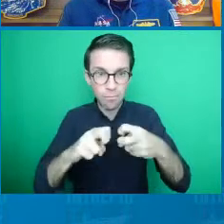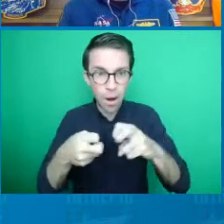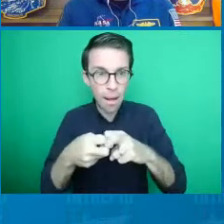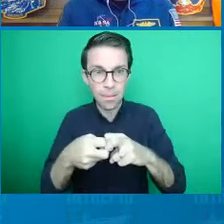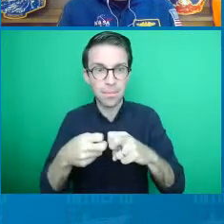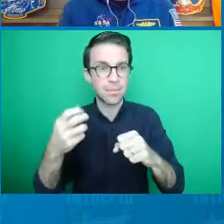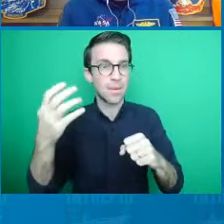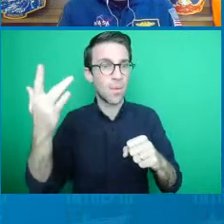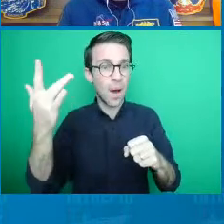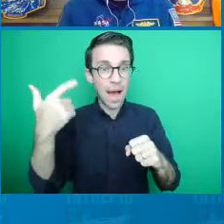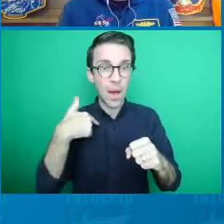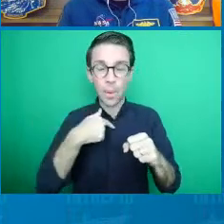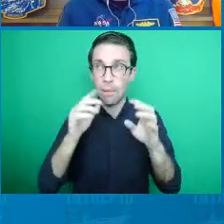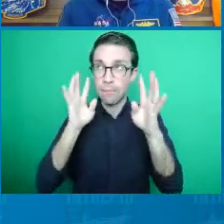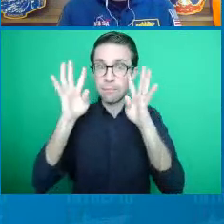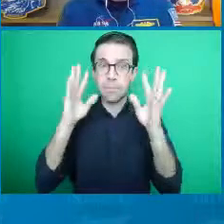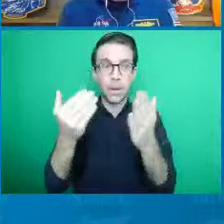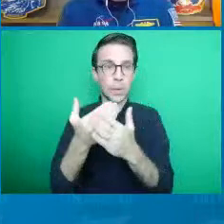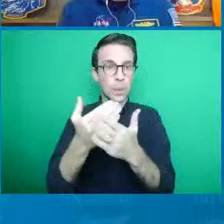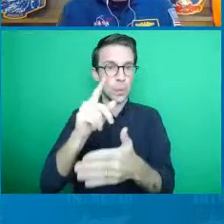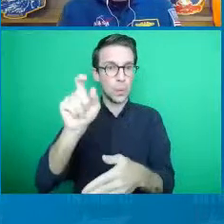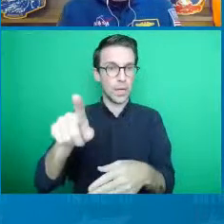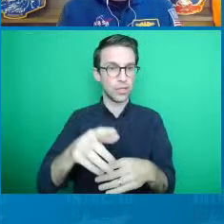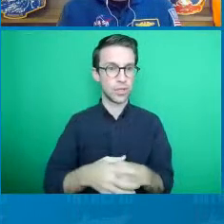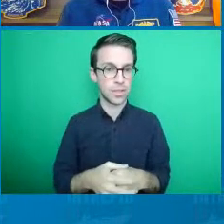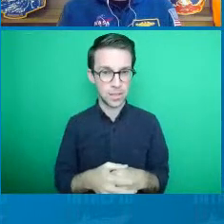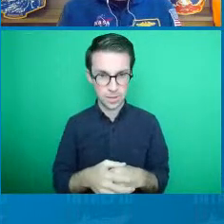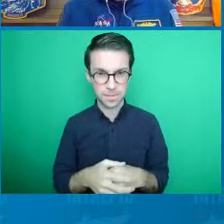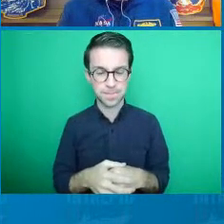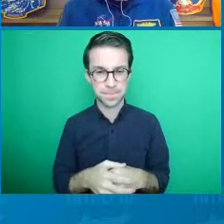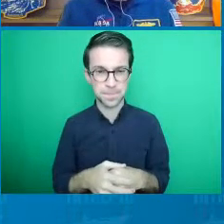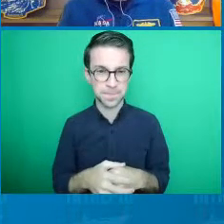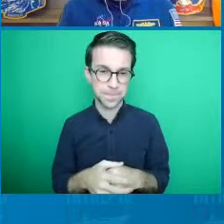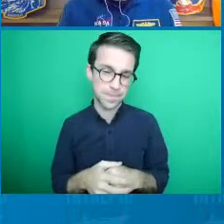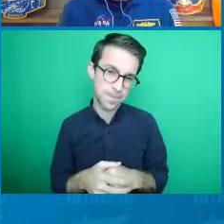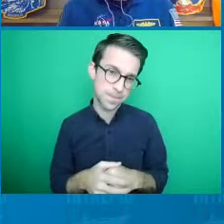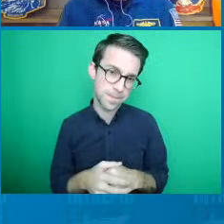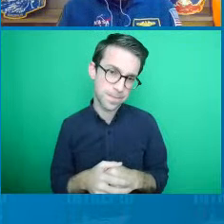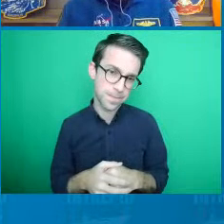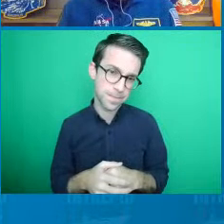ask. Next question. Next. All right. So